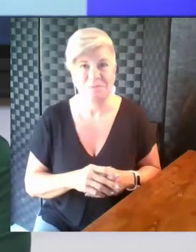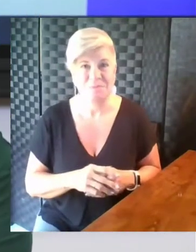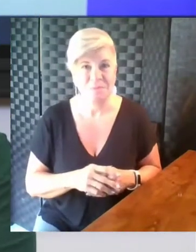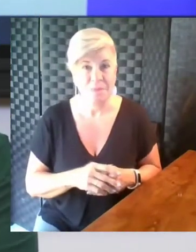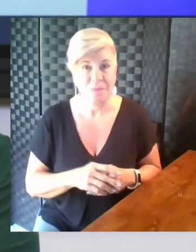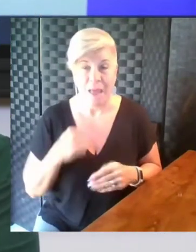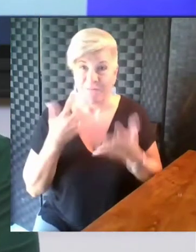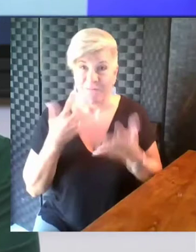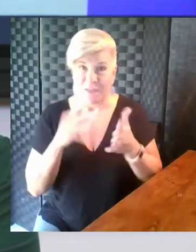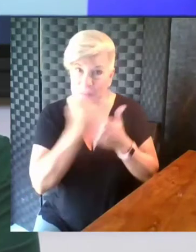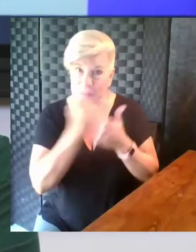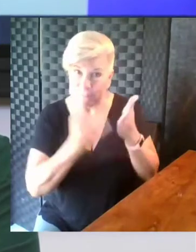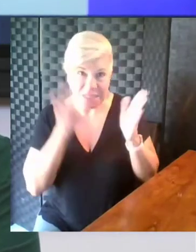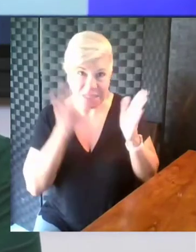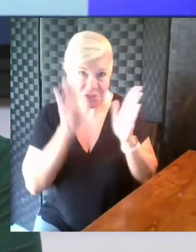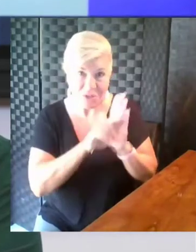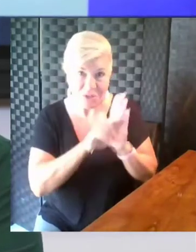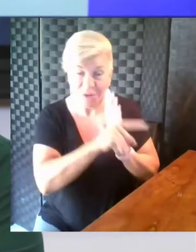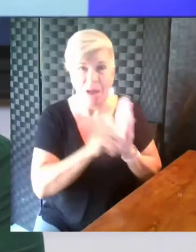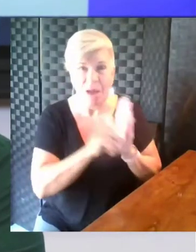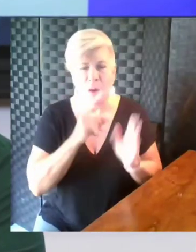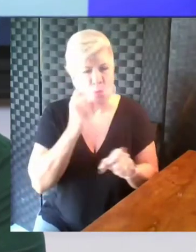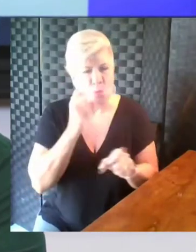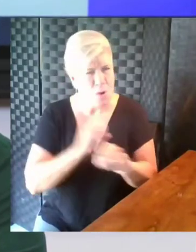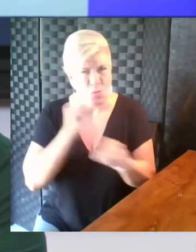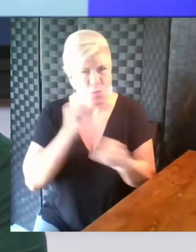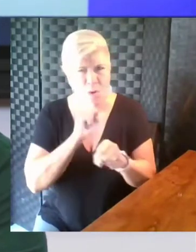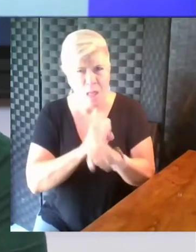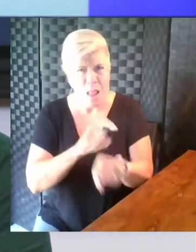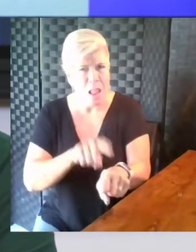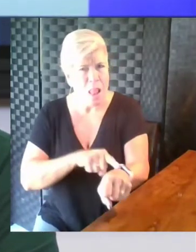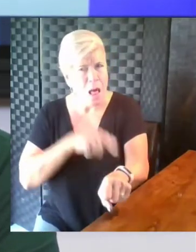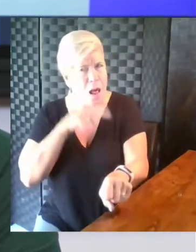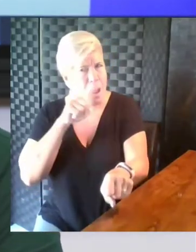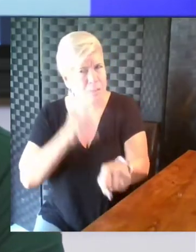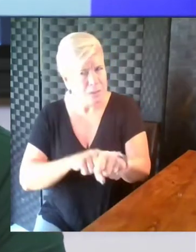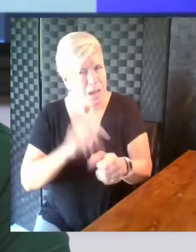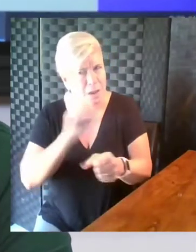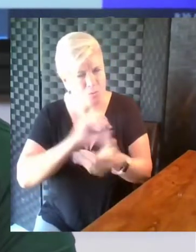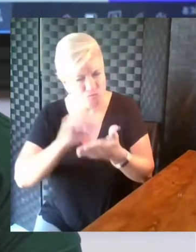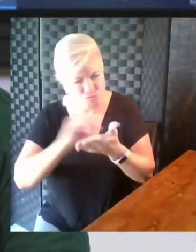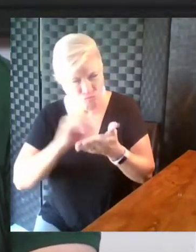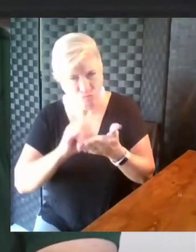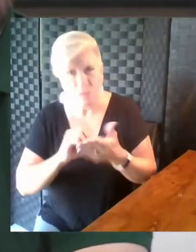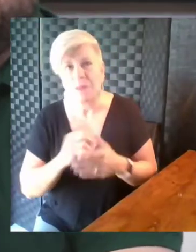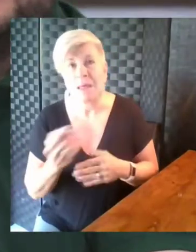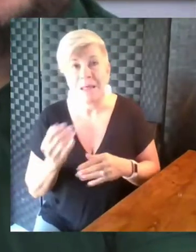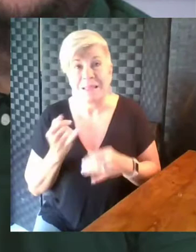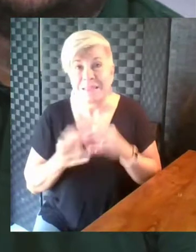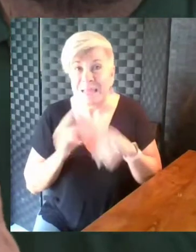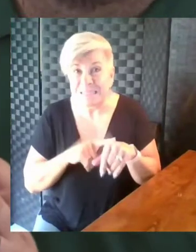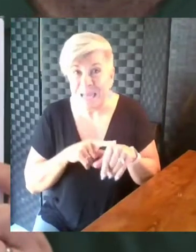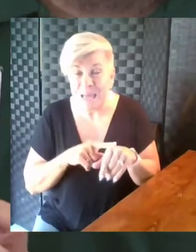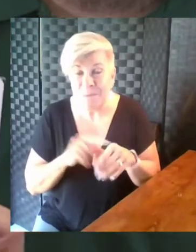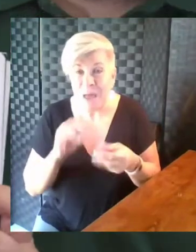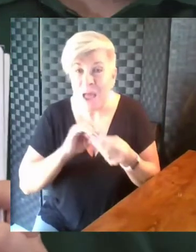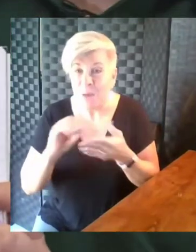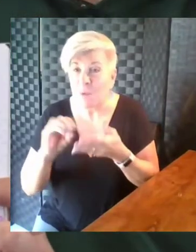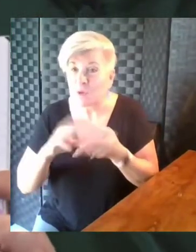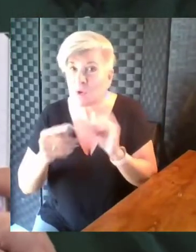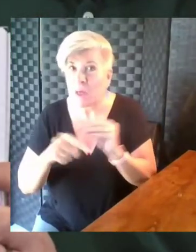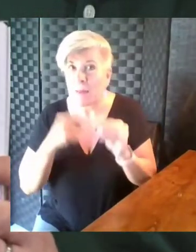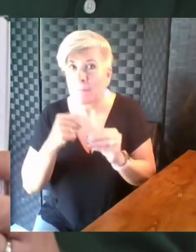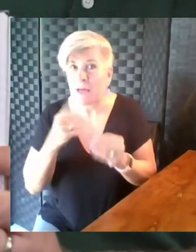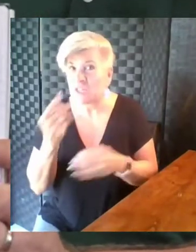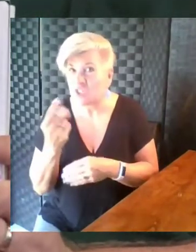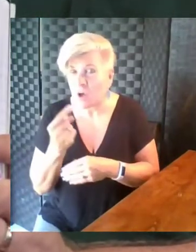So I finished my illustration, and I worked really hard on this. It took me a long time. I told you last time I wrote a story about a dog. And instead of just writing